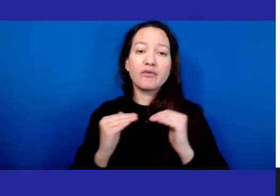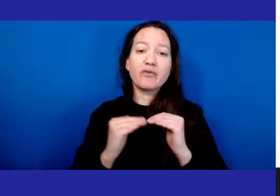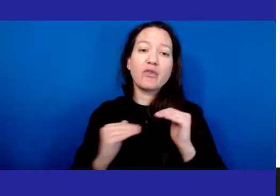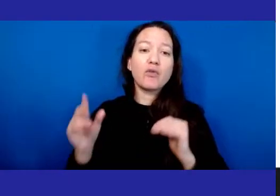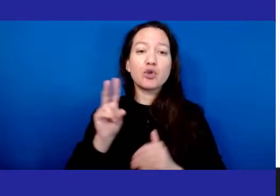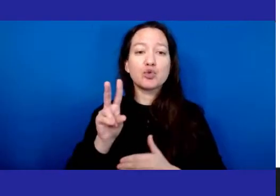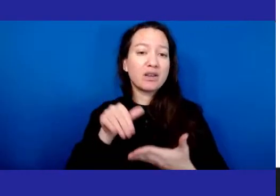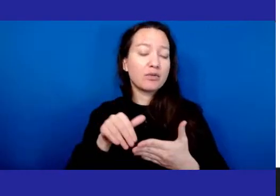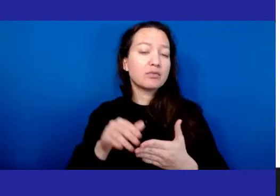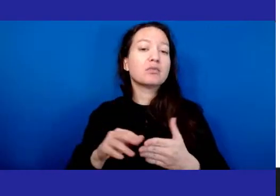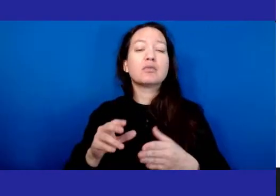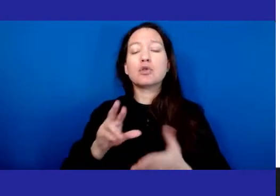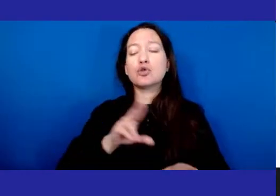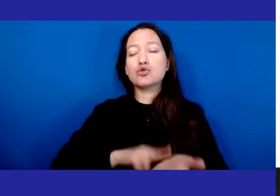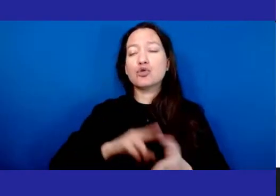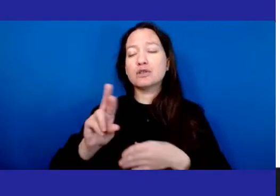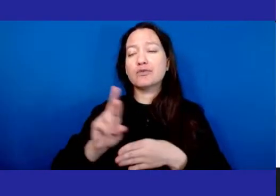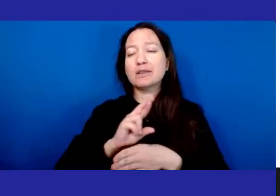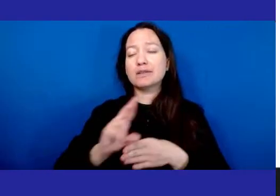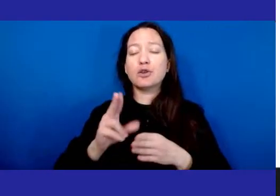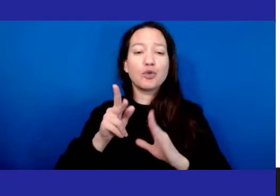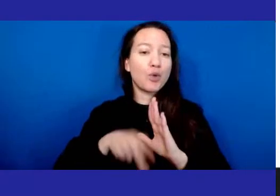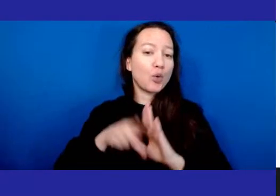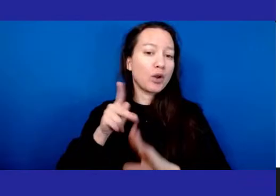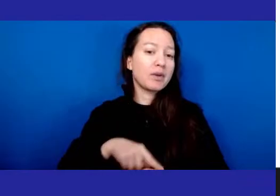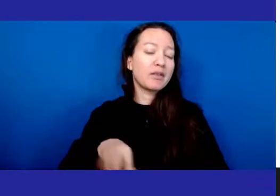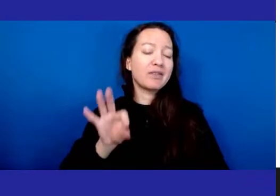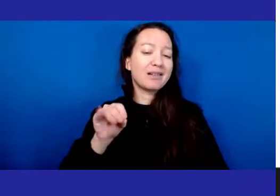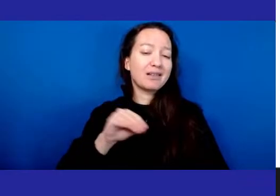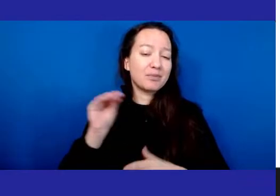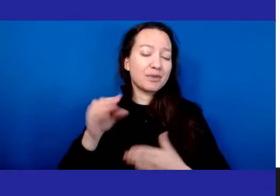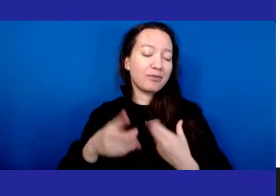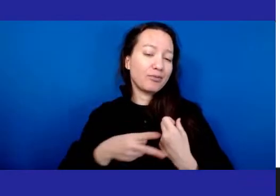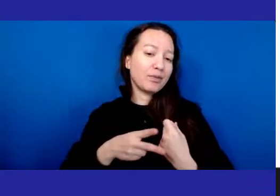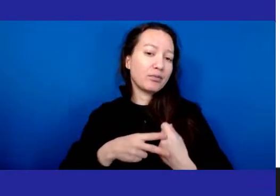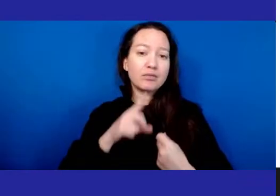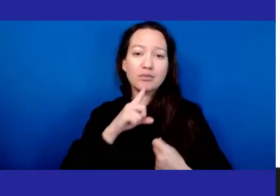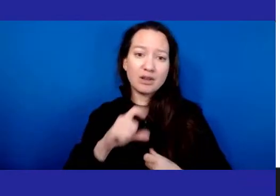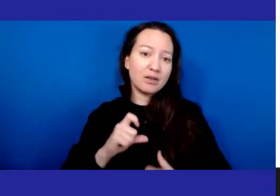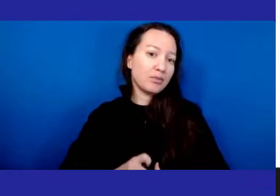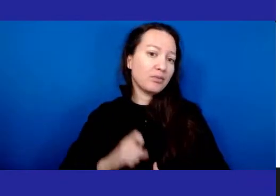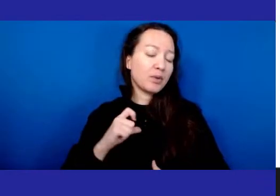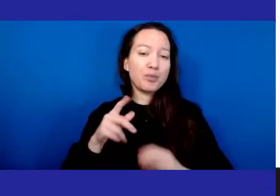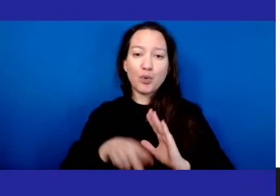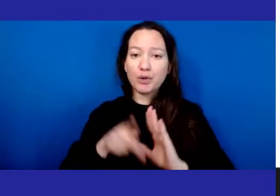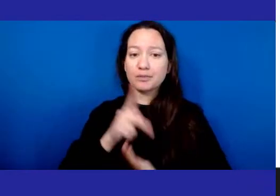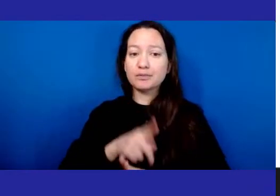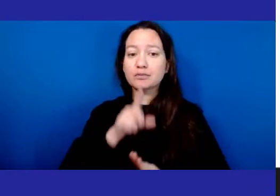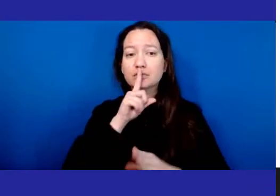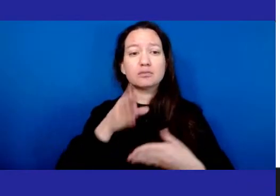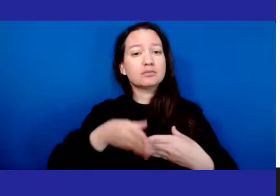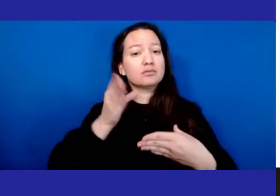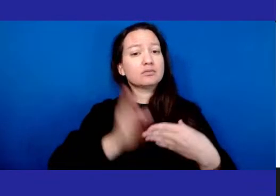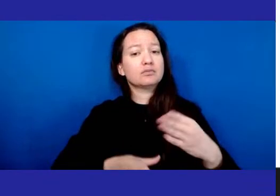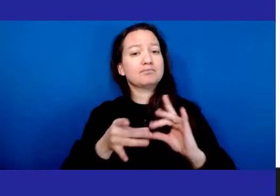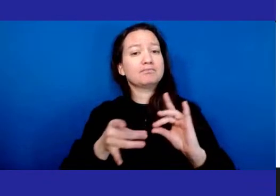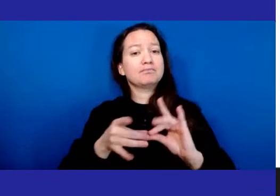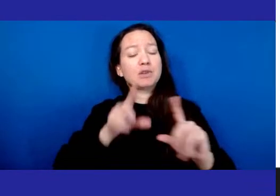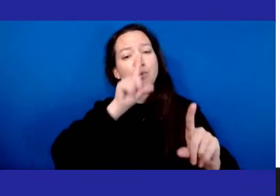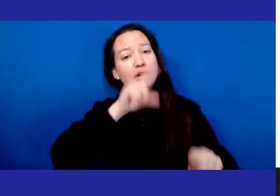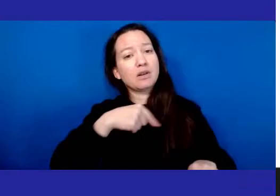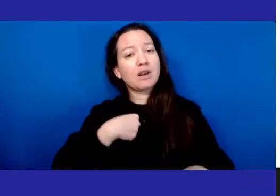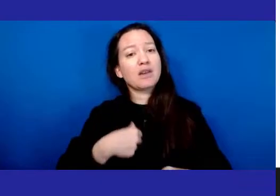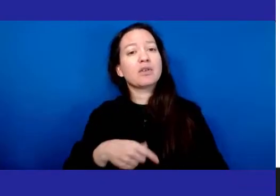nurse residency program with over 90% retention. I'm really, really proud of this program. And that really concludes our report. We have